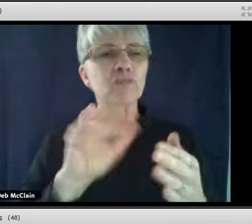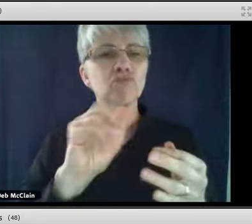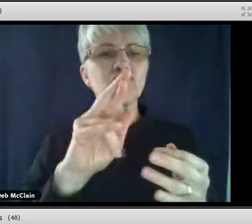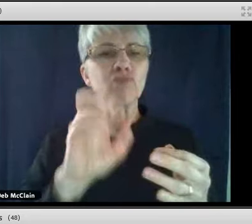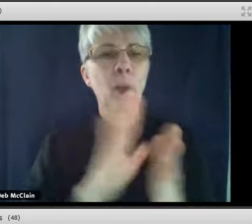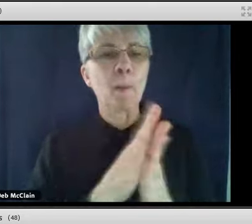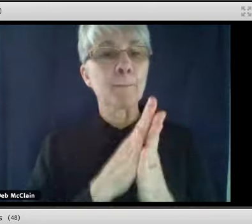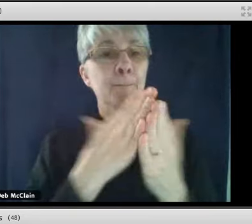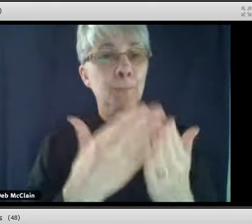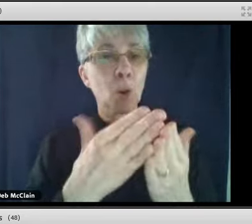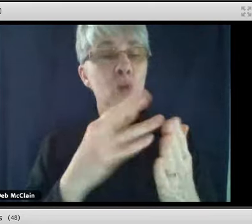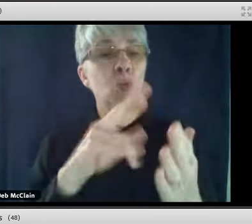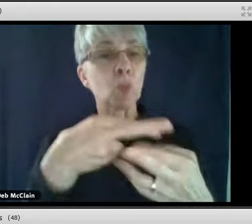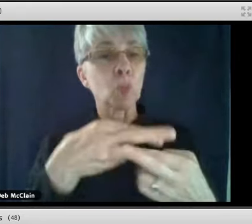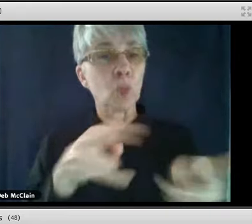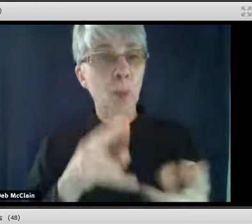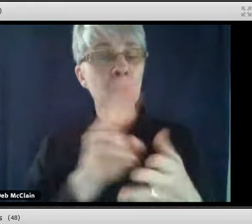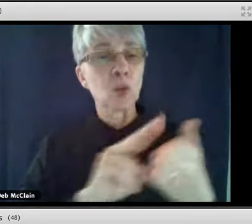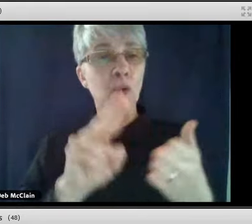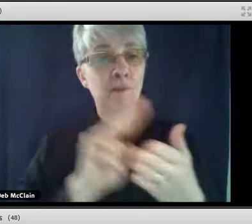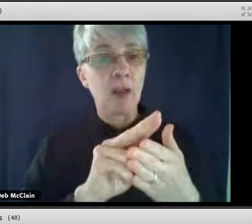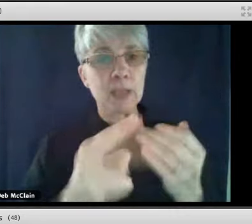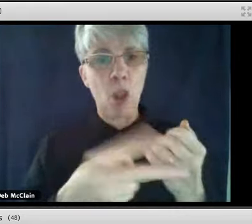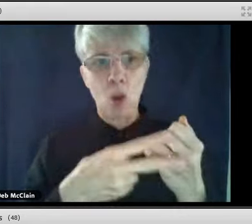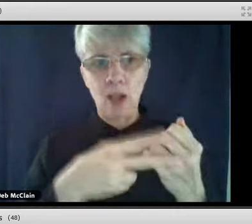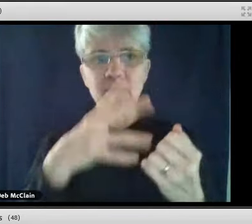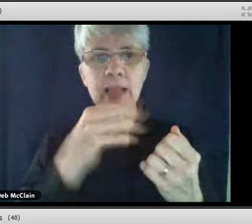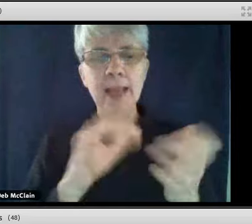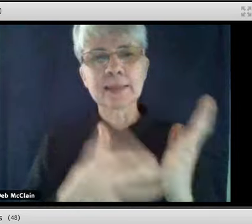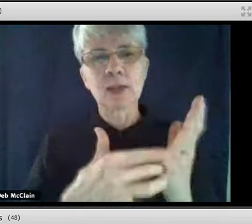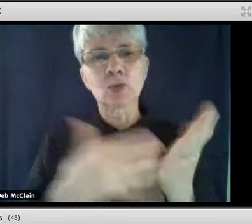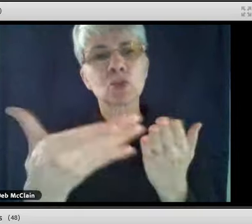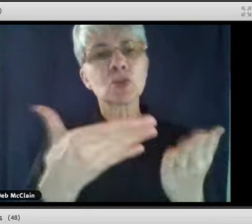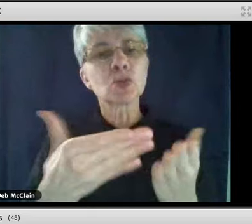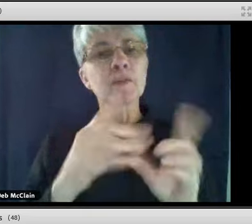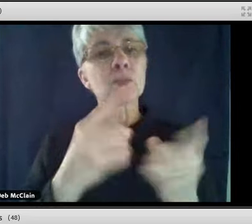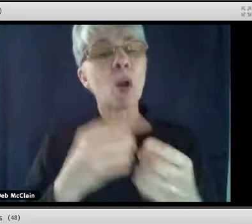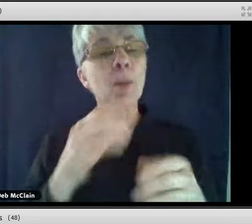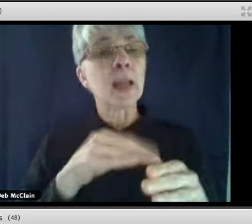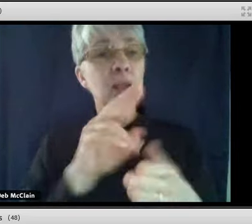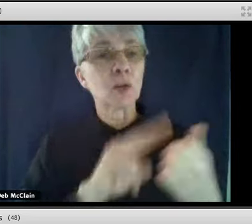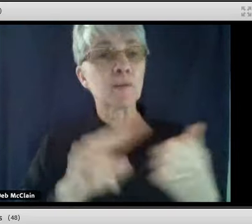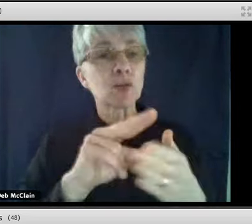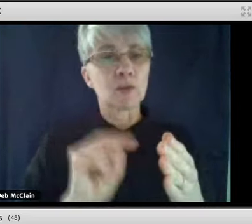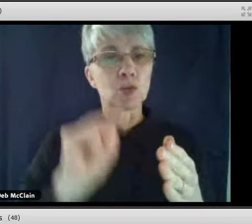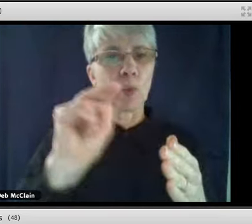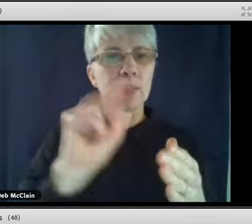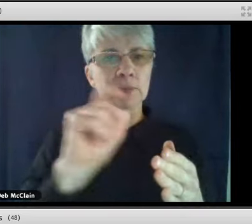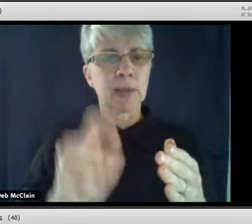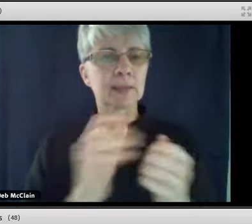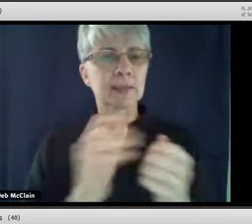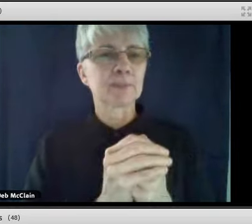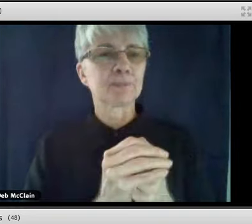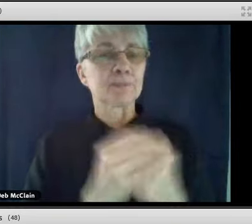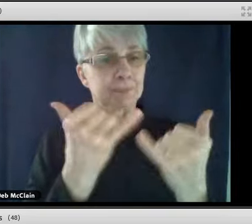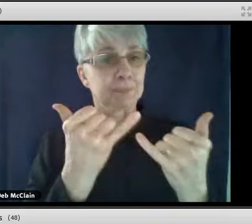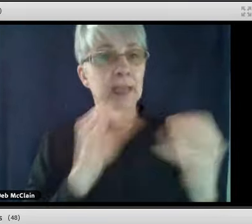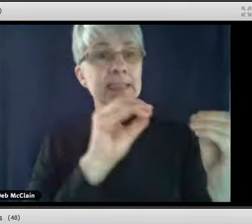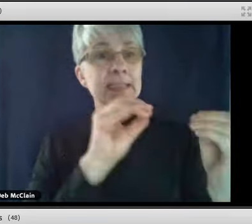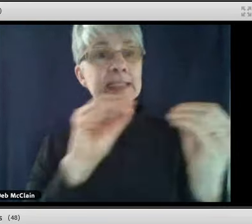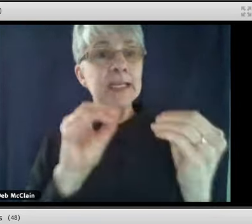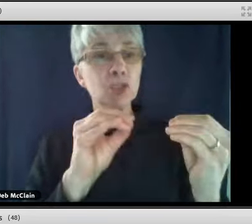Room, University Archives, and the Technical Service Departments at the University of North Texas. She